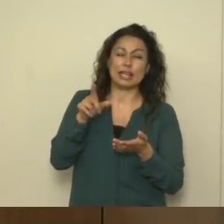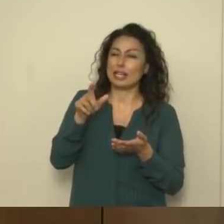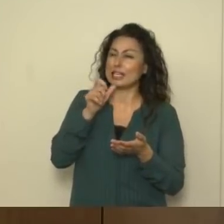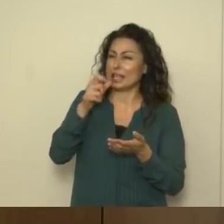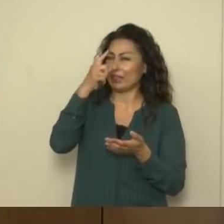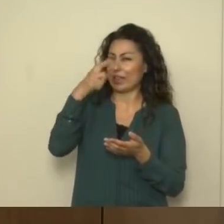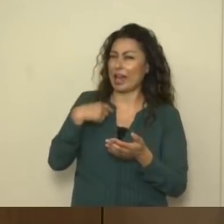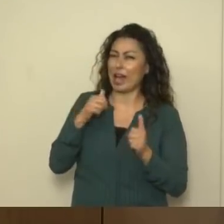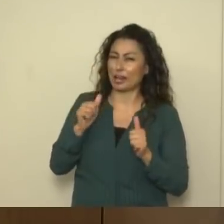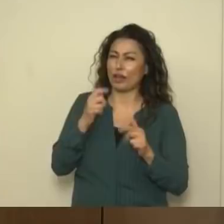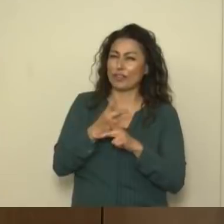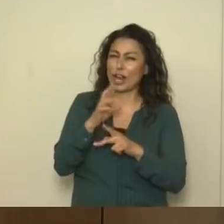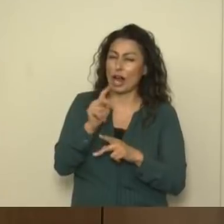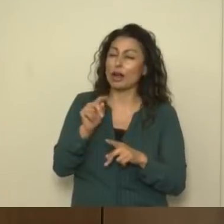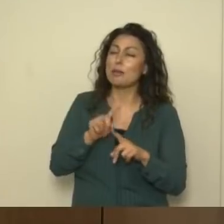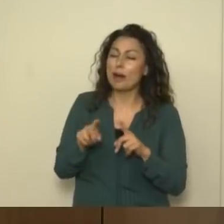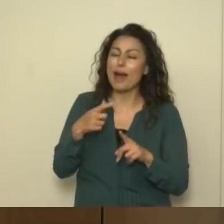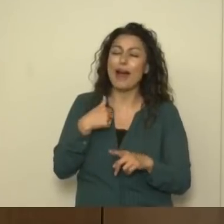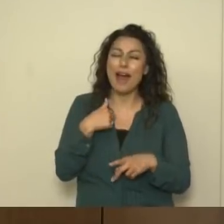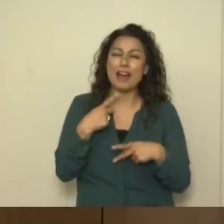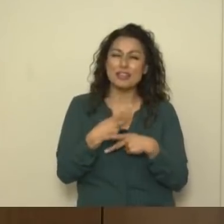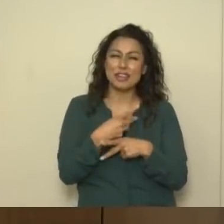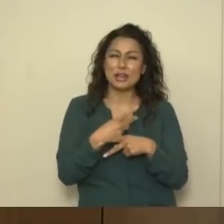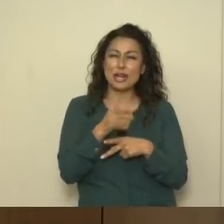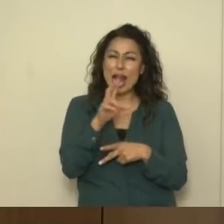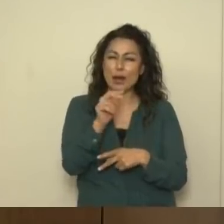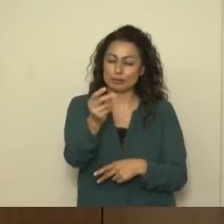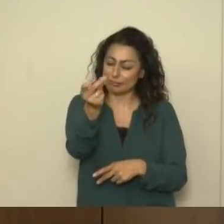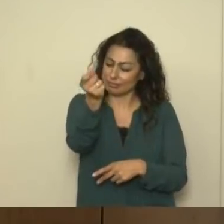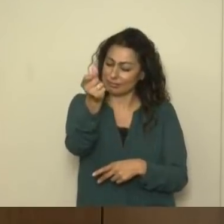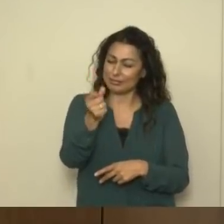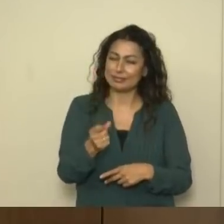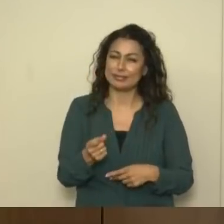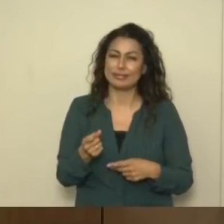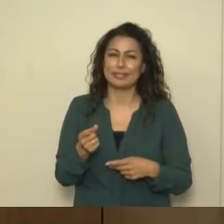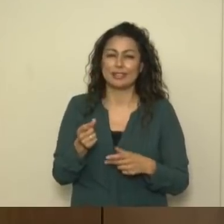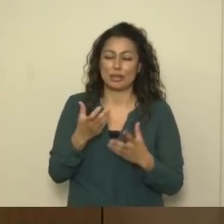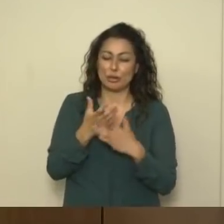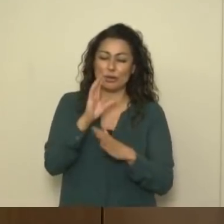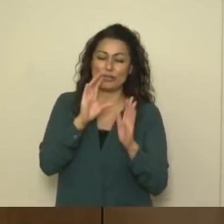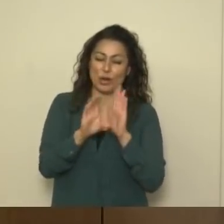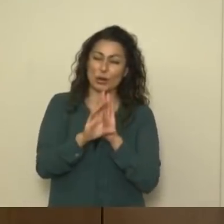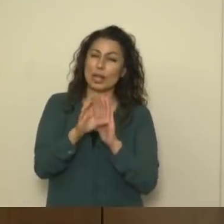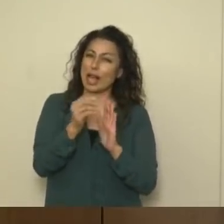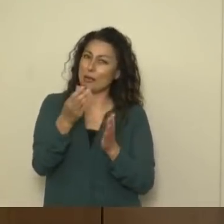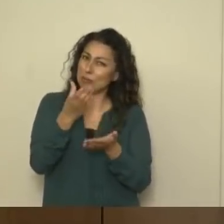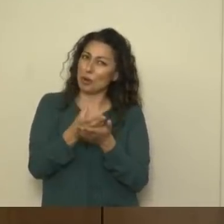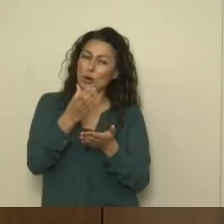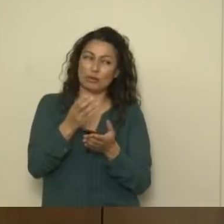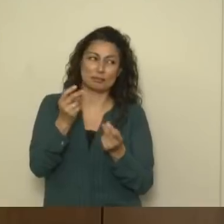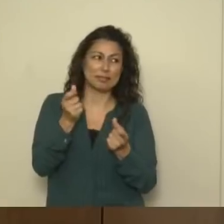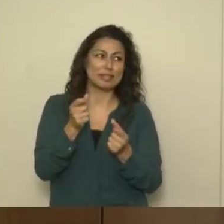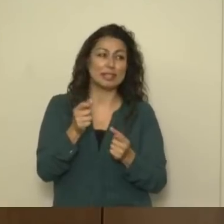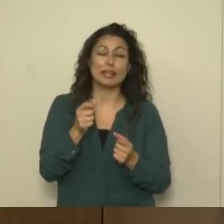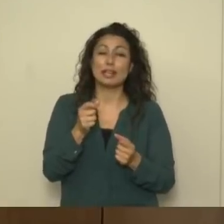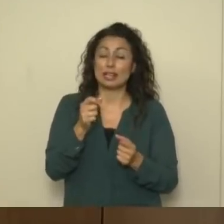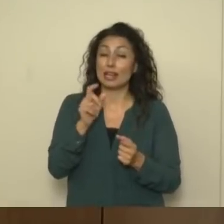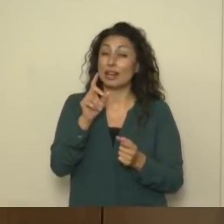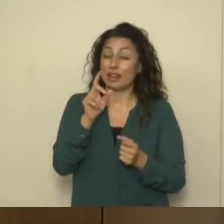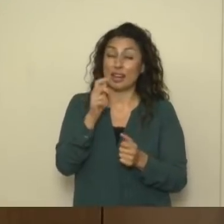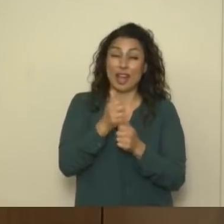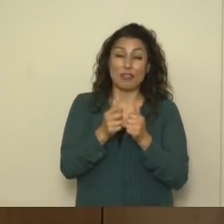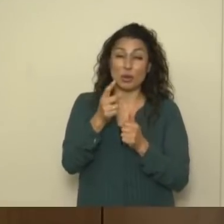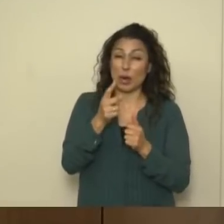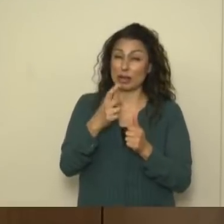out. In August, I just want you to know, I figured it out immediately and have photos to prove that, because it is bothersome on